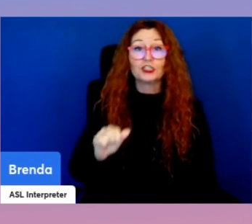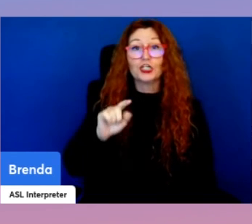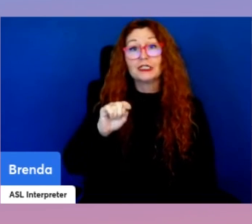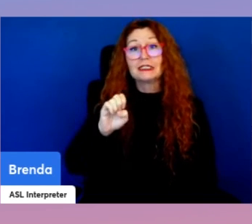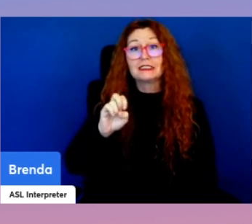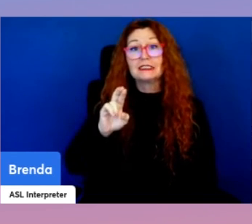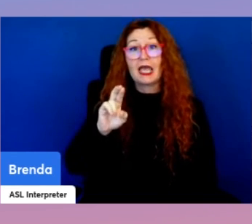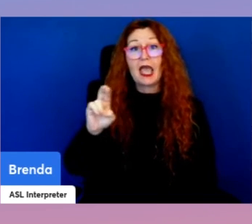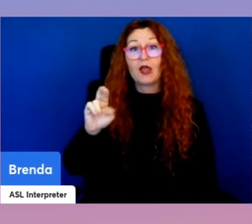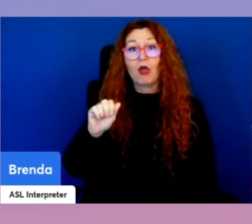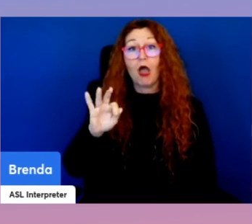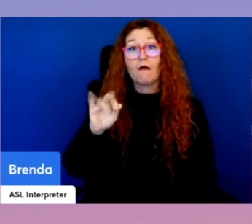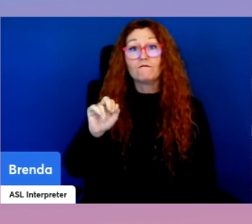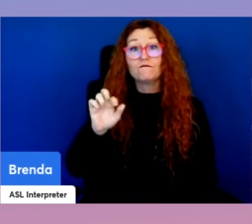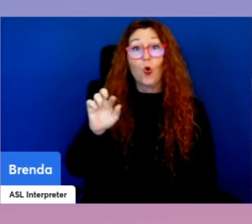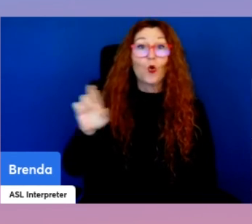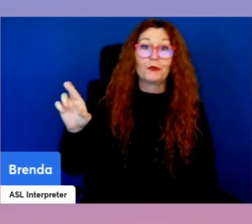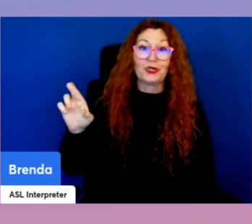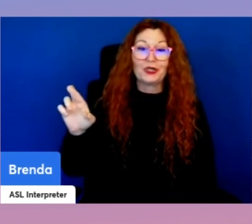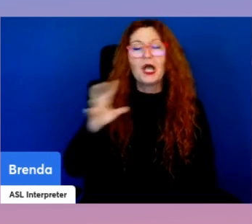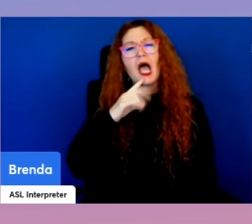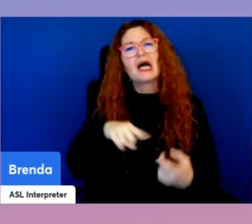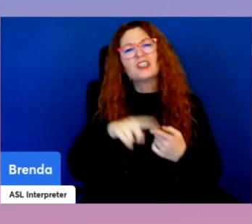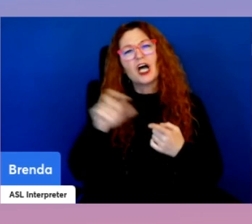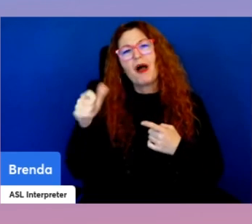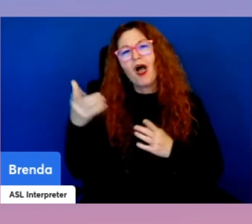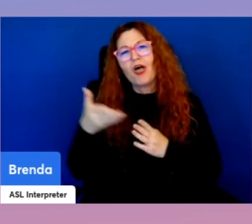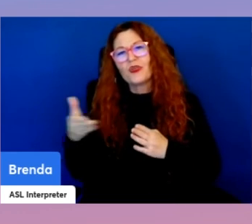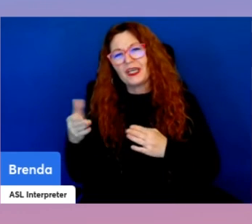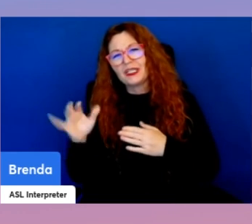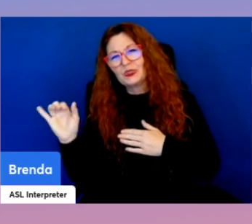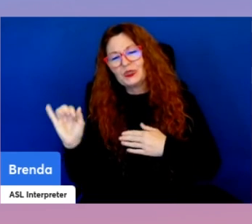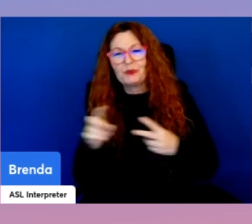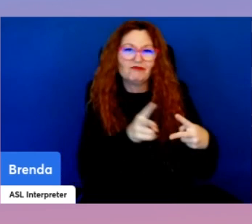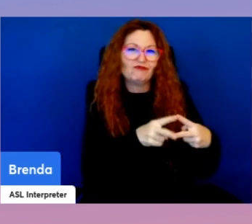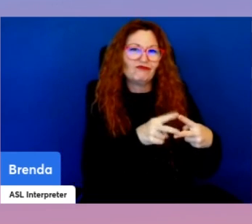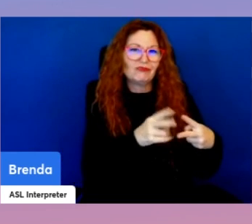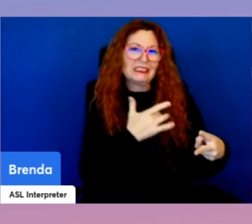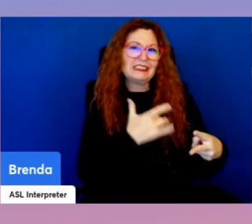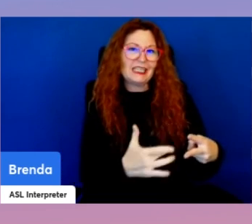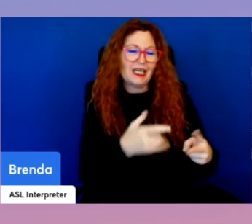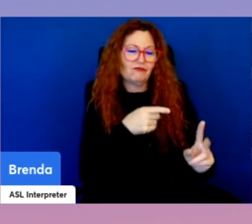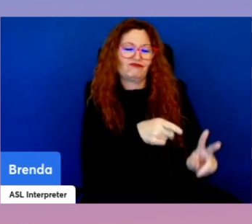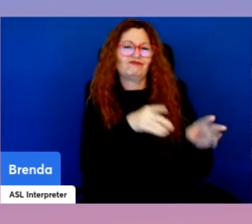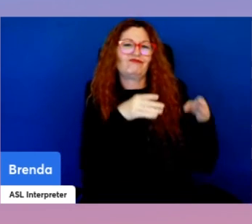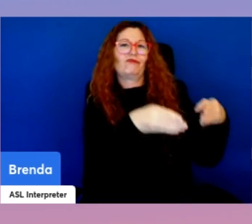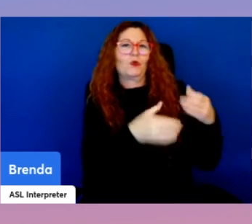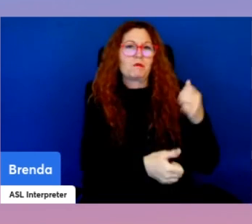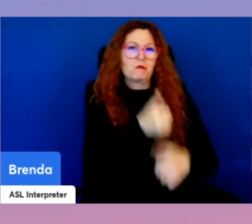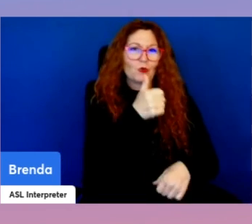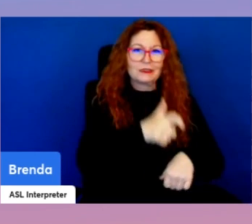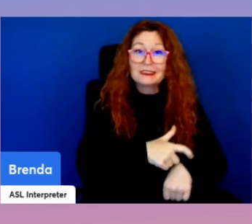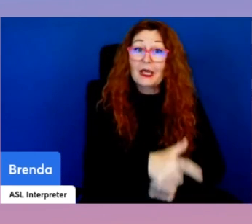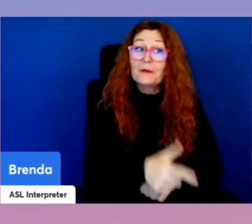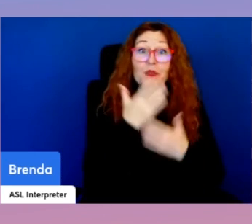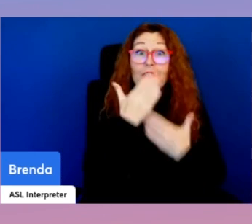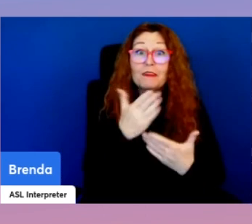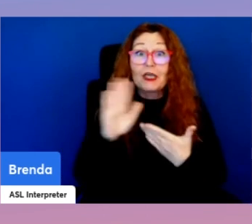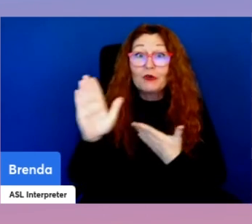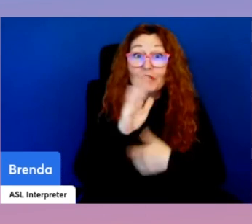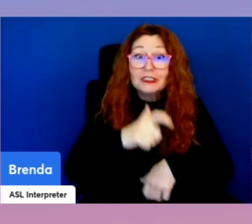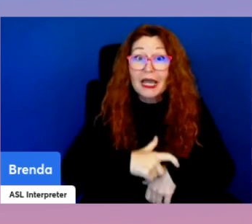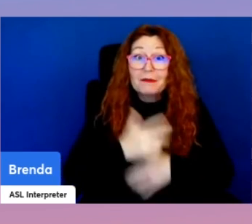usually Azure and Terraform are kind of the centerpiece of things. Anyways, I appreciate your time. Thank you so much.